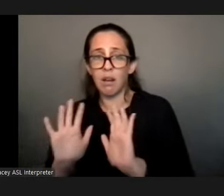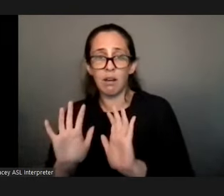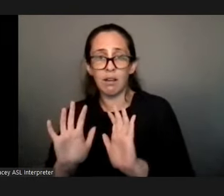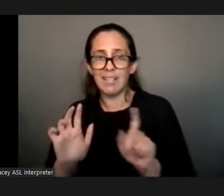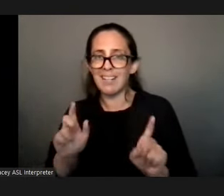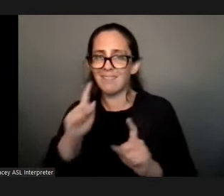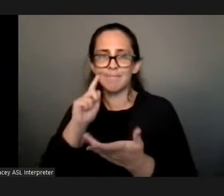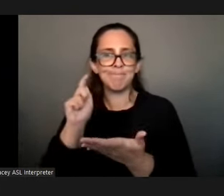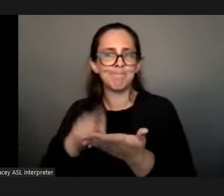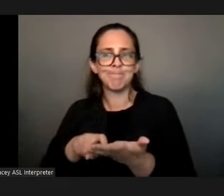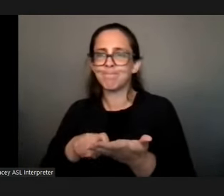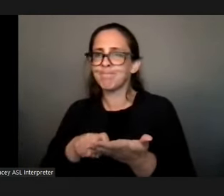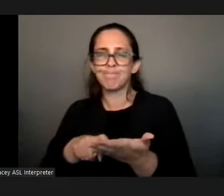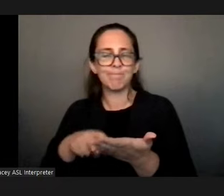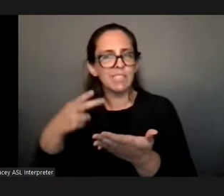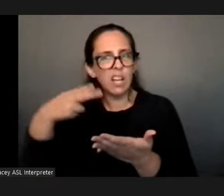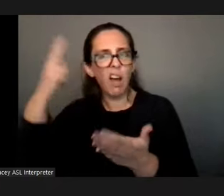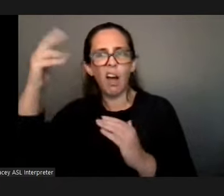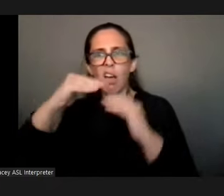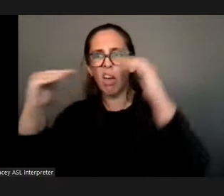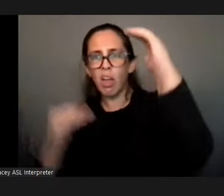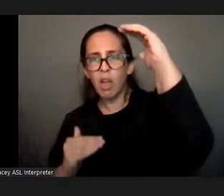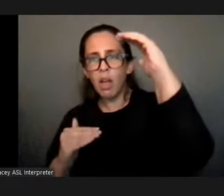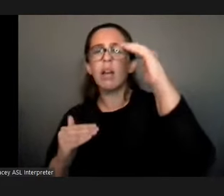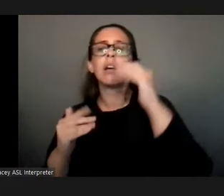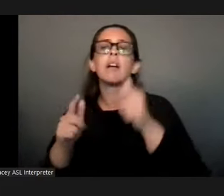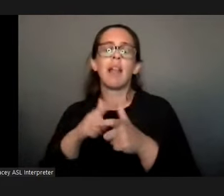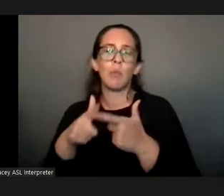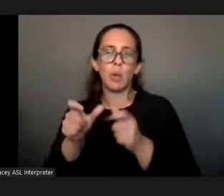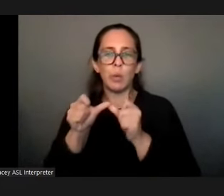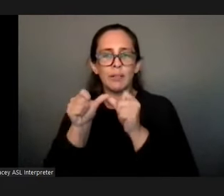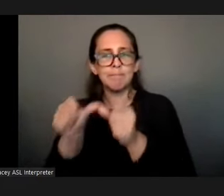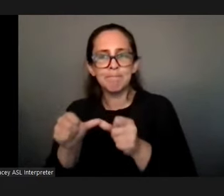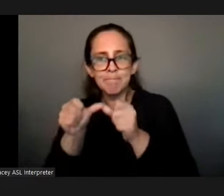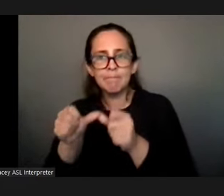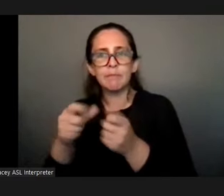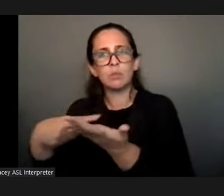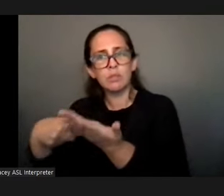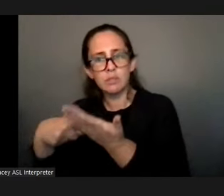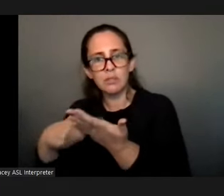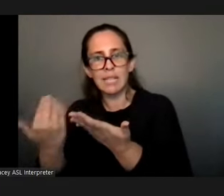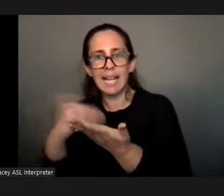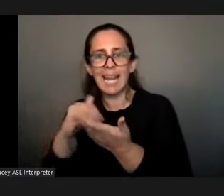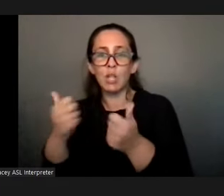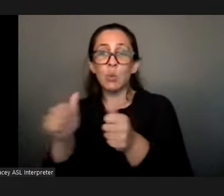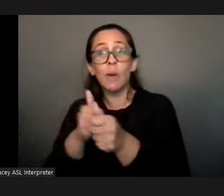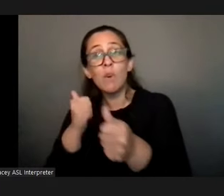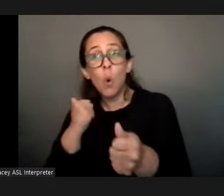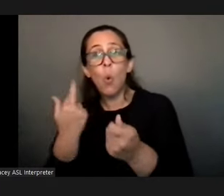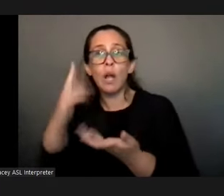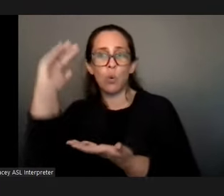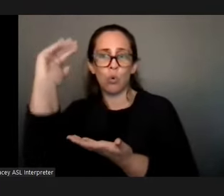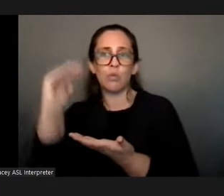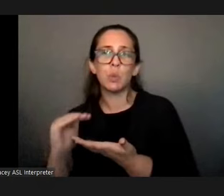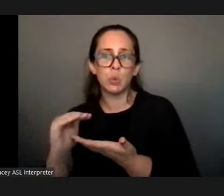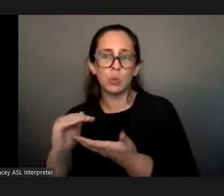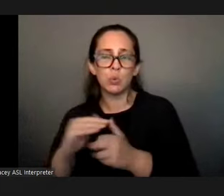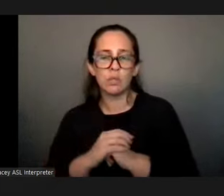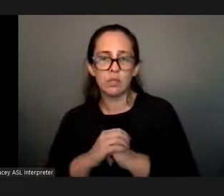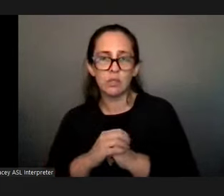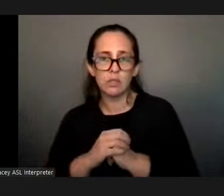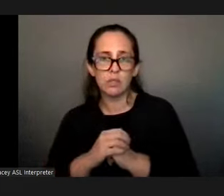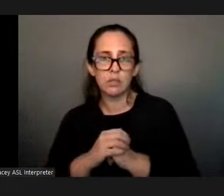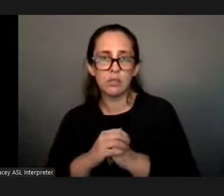high and adverse effects, we evaluate further mitigations or alternatives to avoid or reduce those effects. The Federal